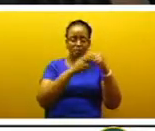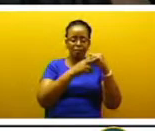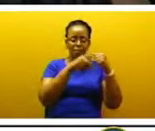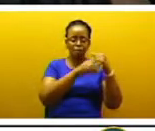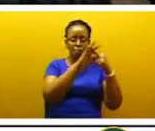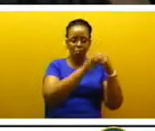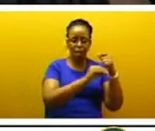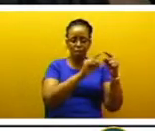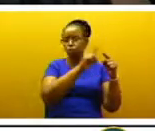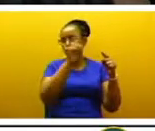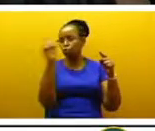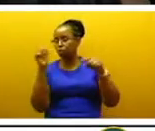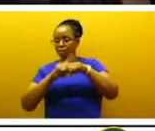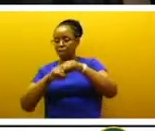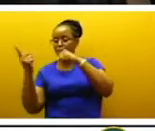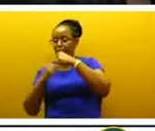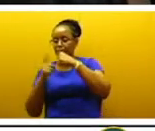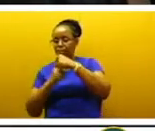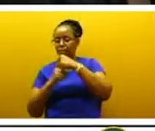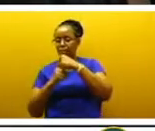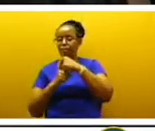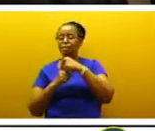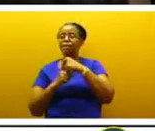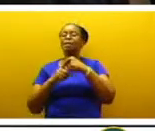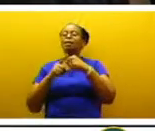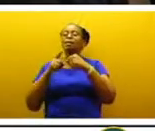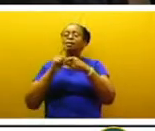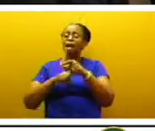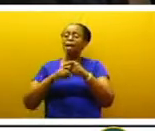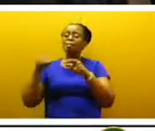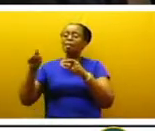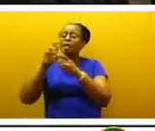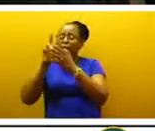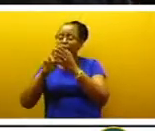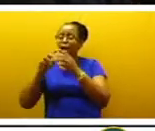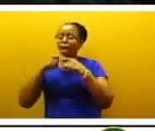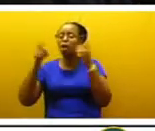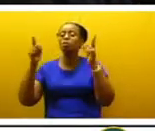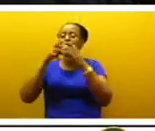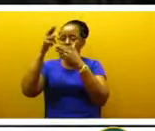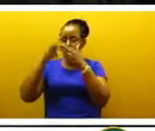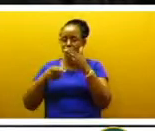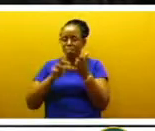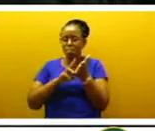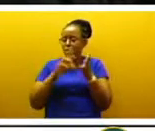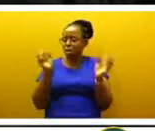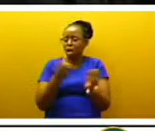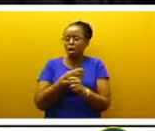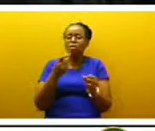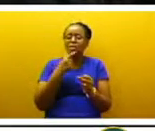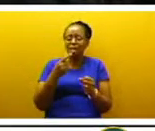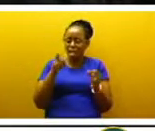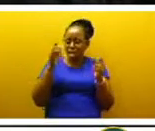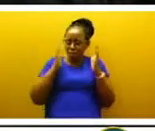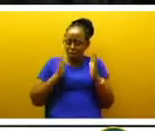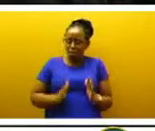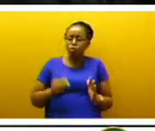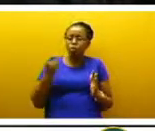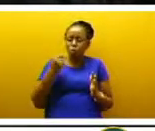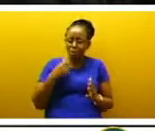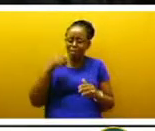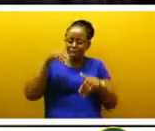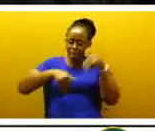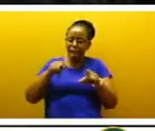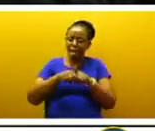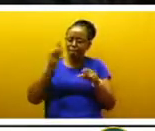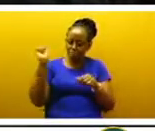results were read, there can be no basis for this court to say anyone was validly elected as